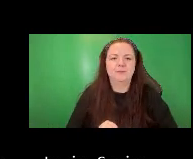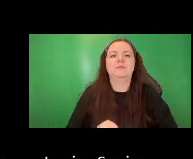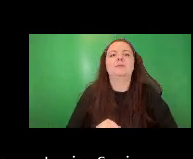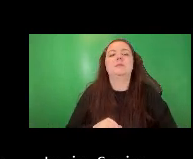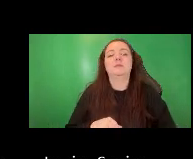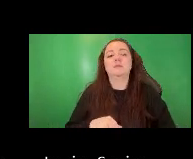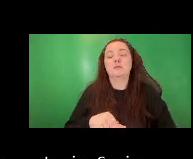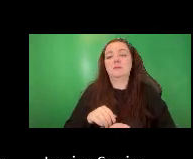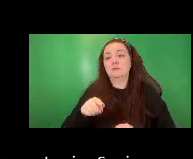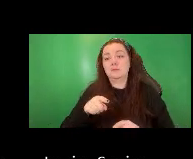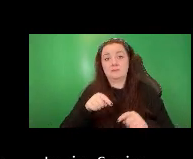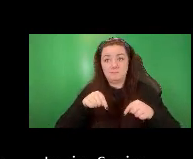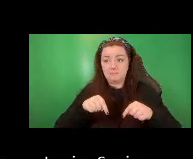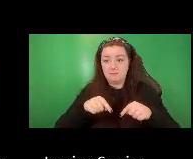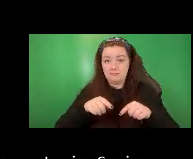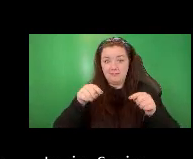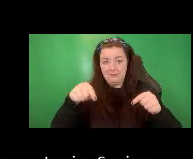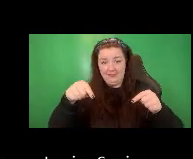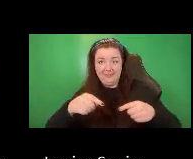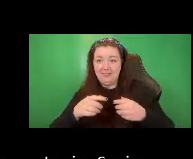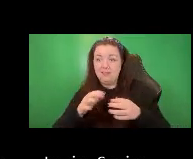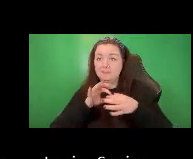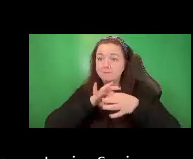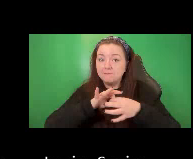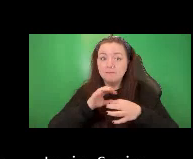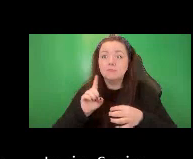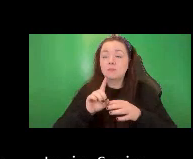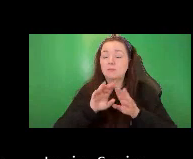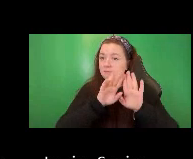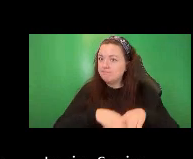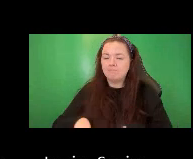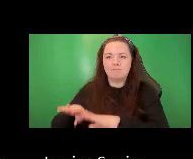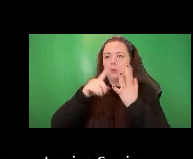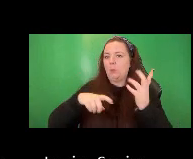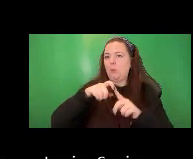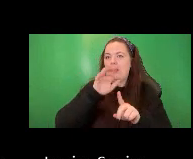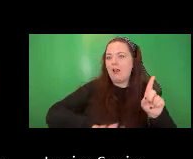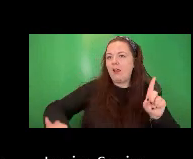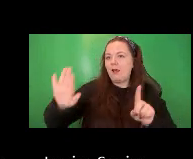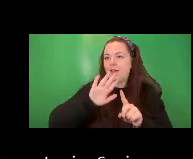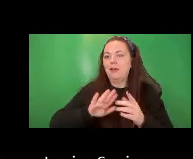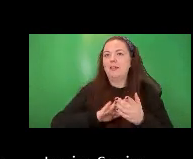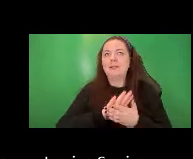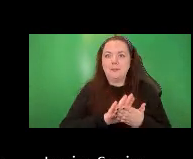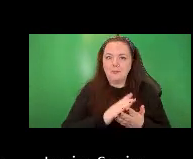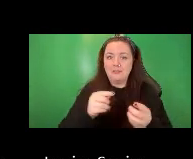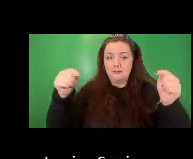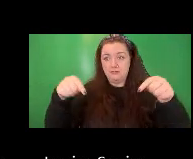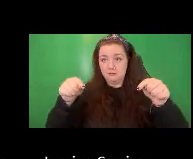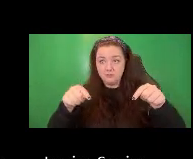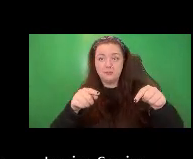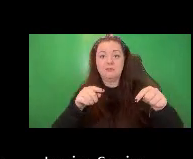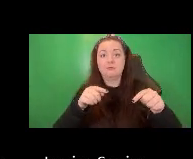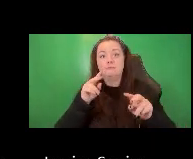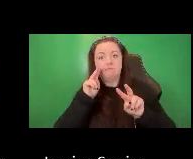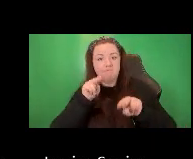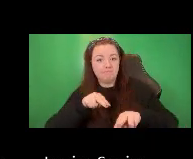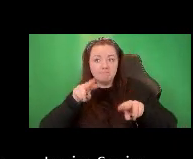engagement exercise that we're doing. We're using the national material, so what you'll